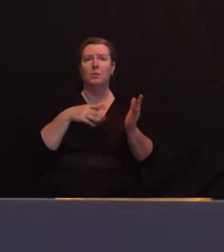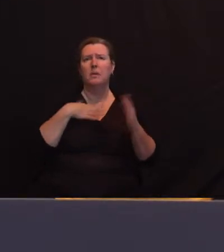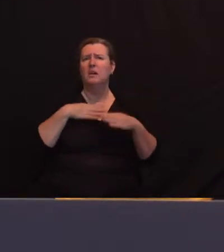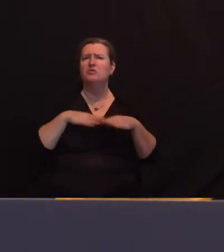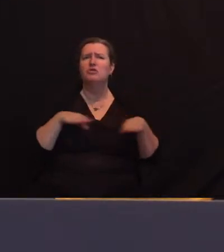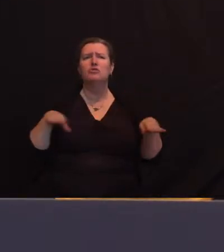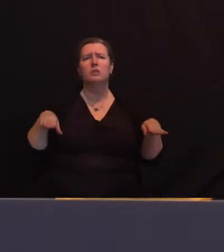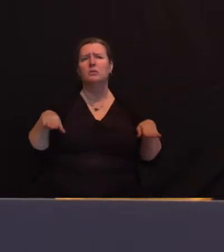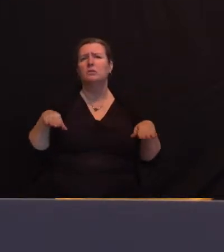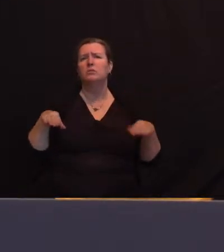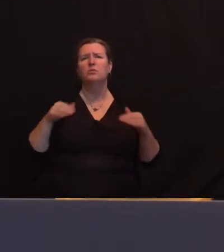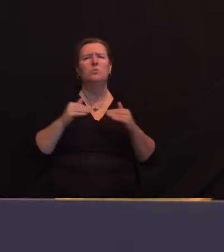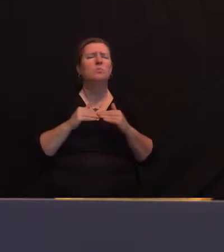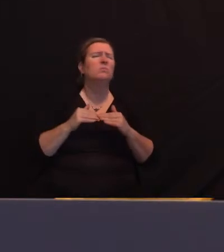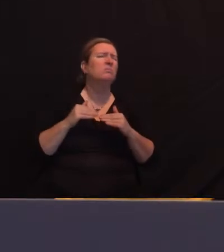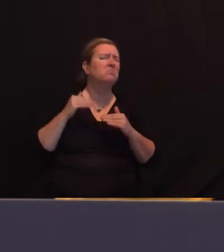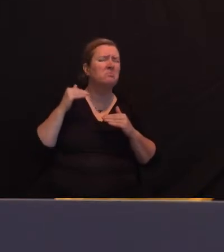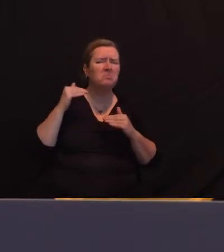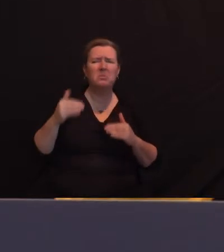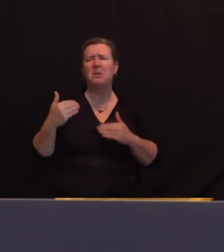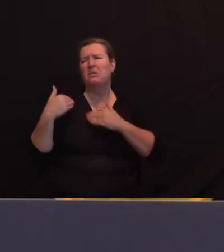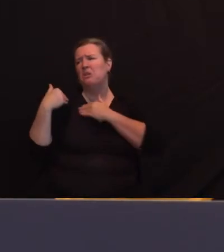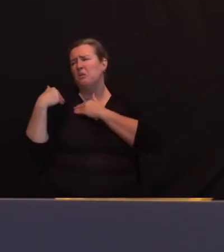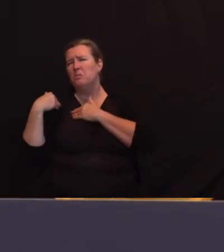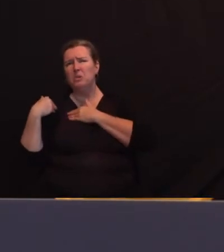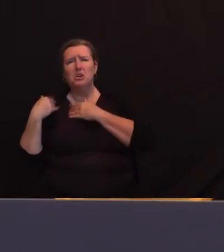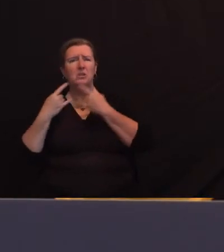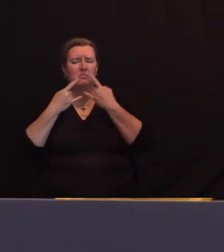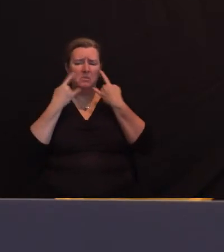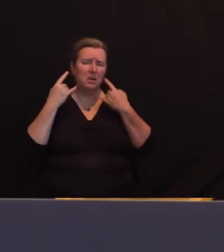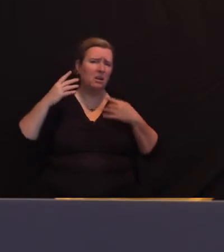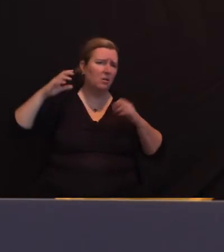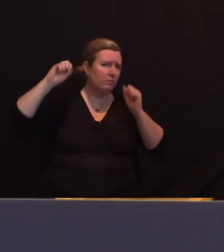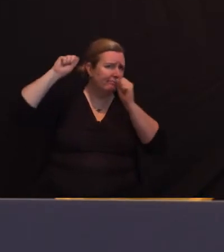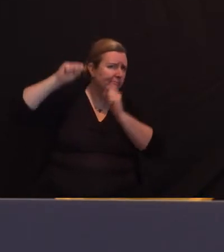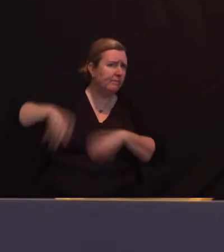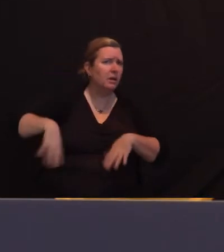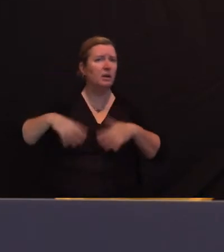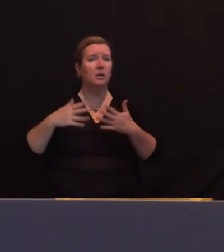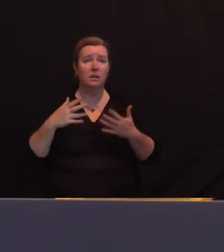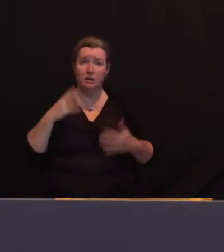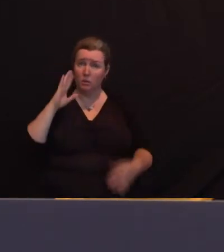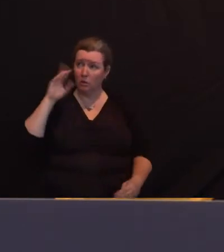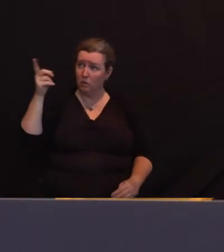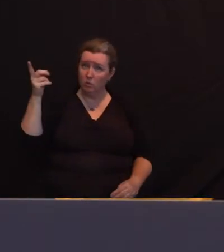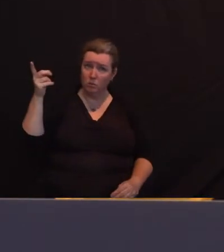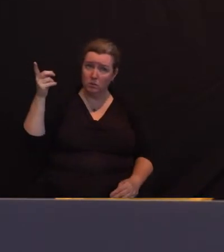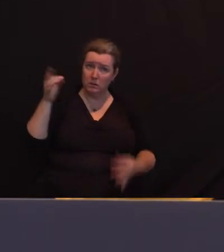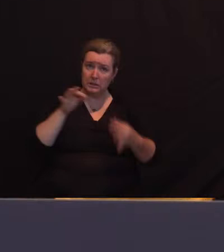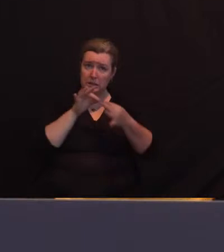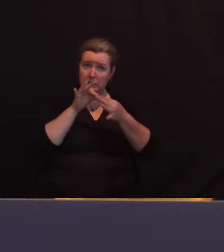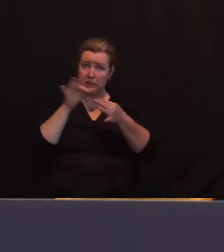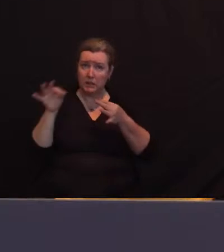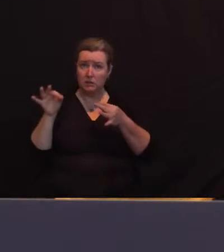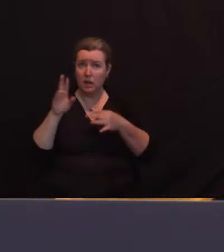wearing a mask? And are you planning to use some relief funds to extend unemployment benefits past September 5th as suggested by the